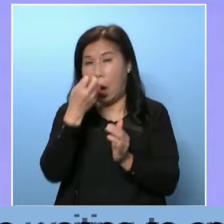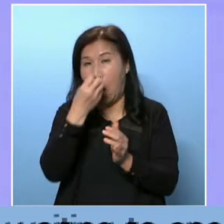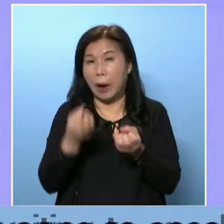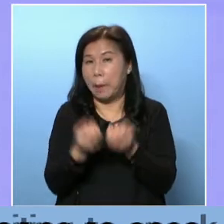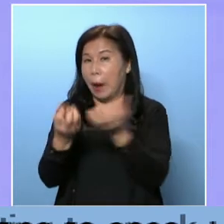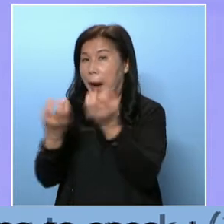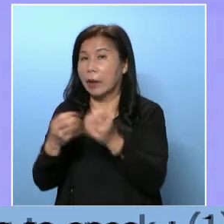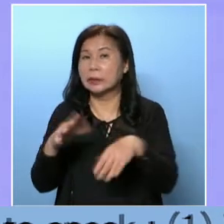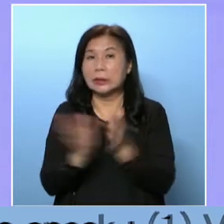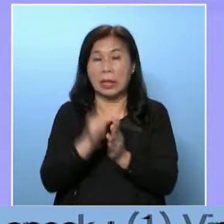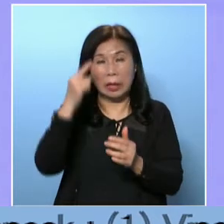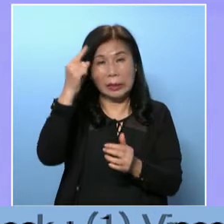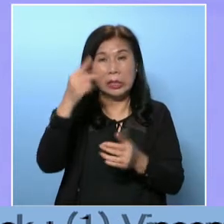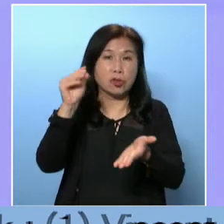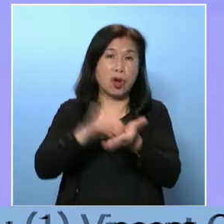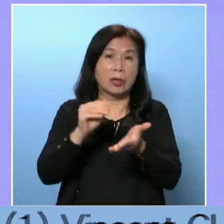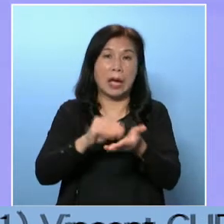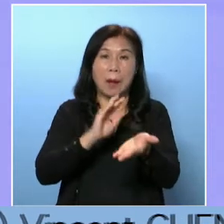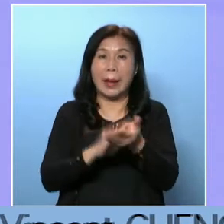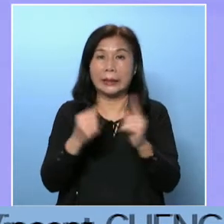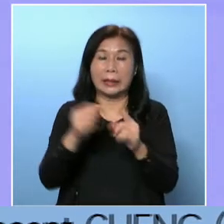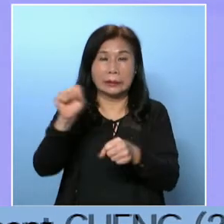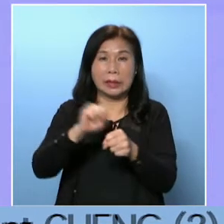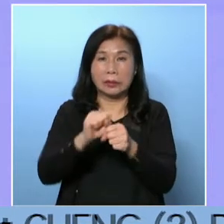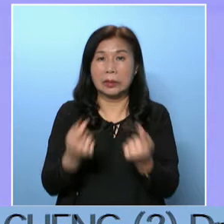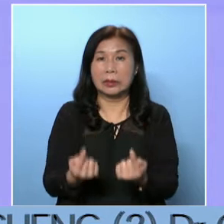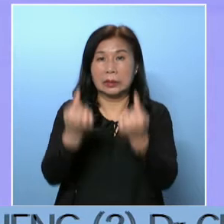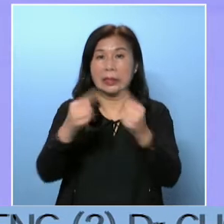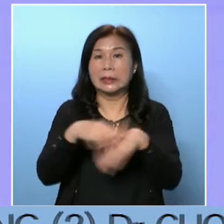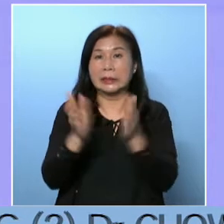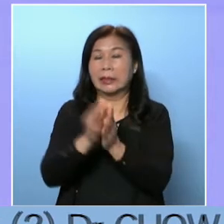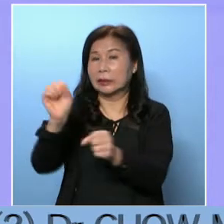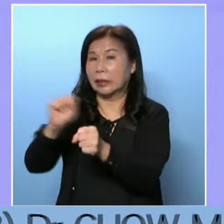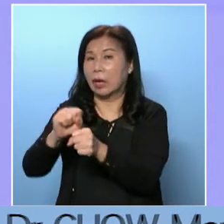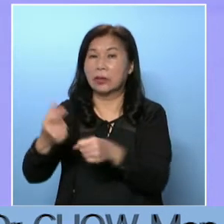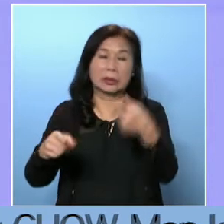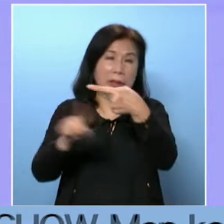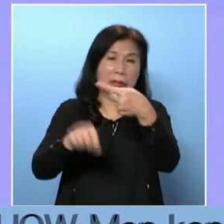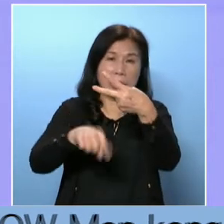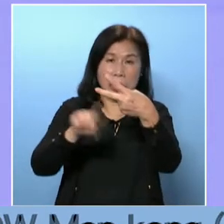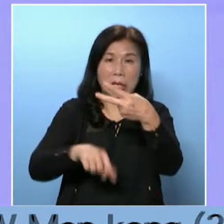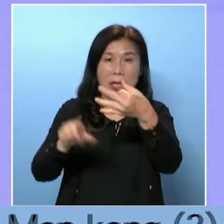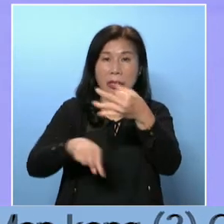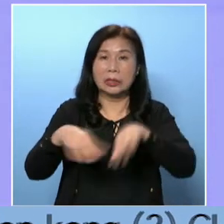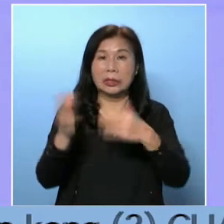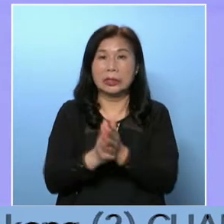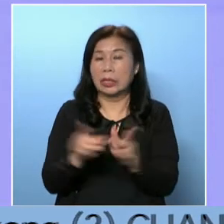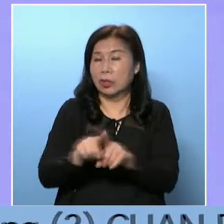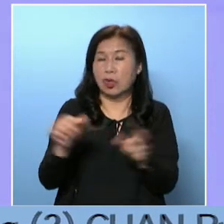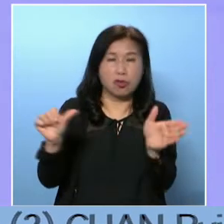The fifth wave has spread. We are seeing more cases every day, some